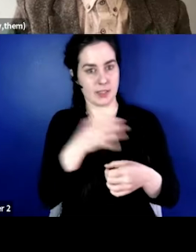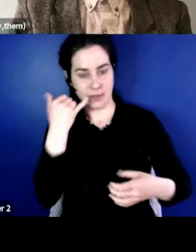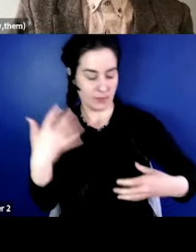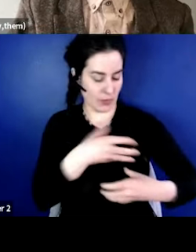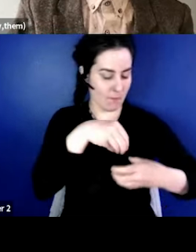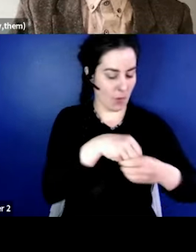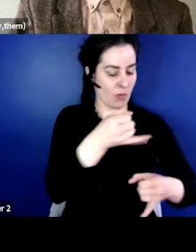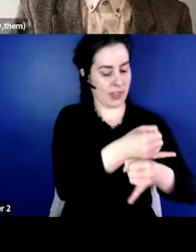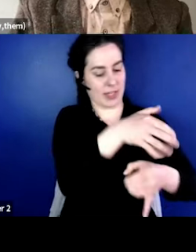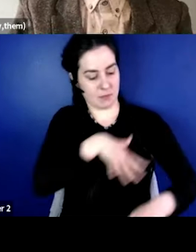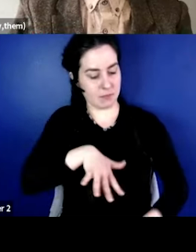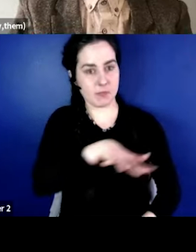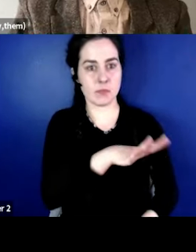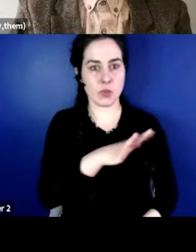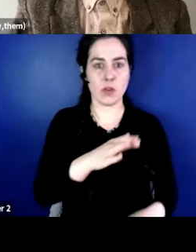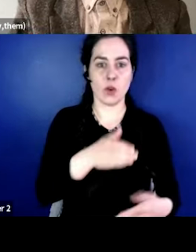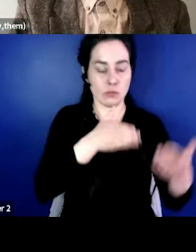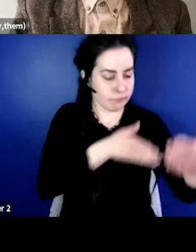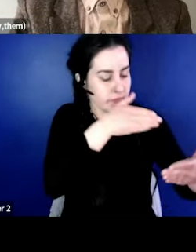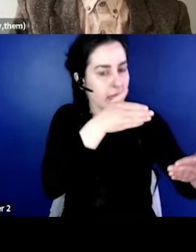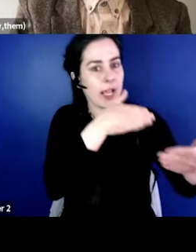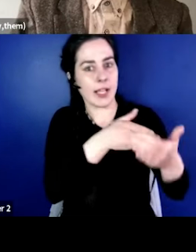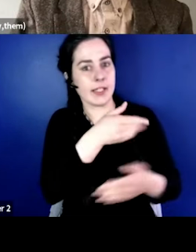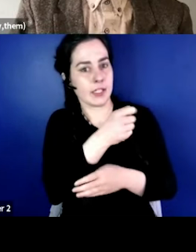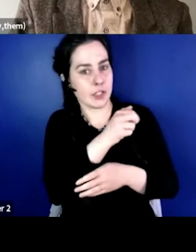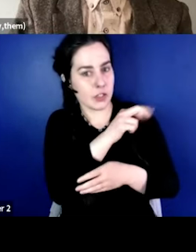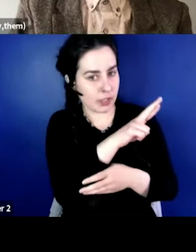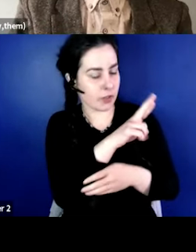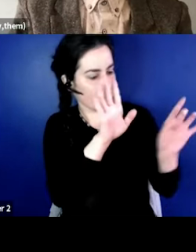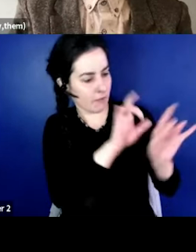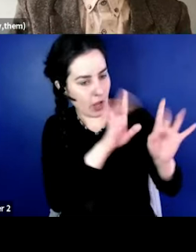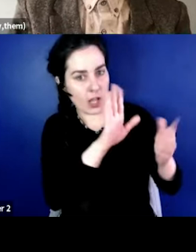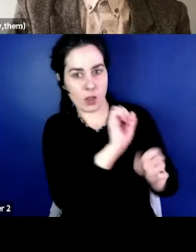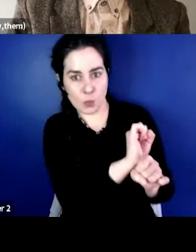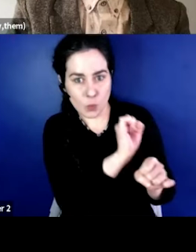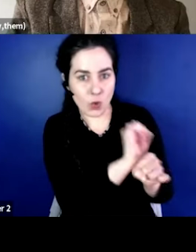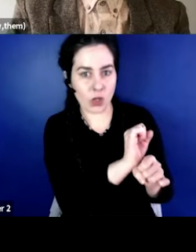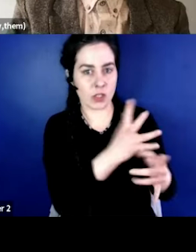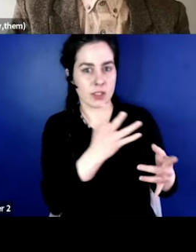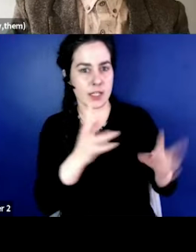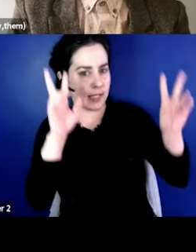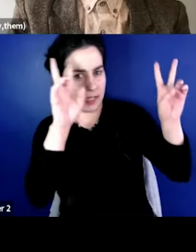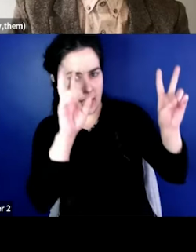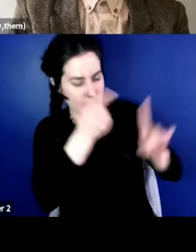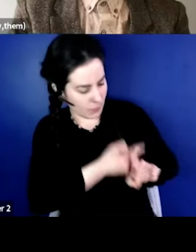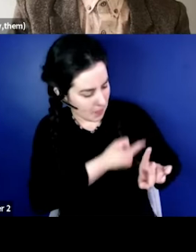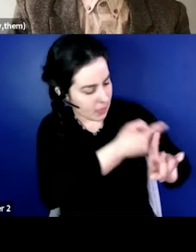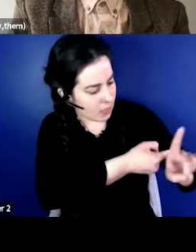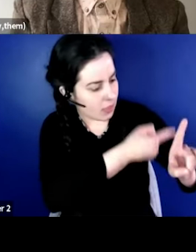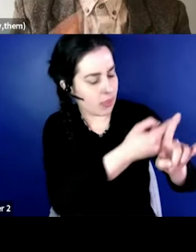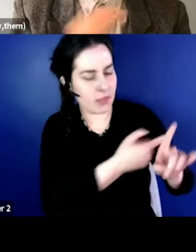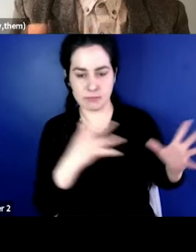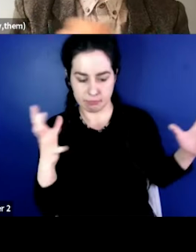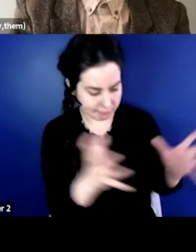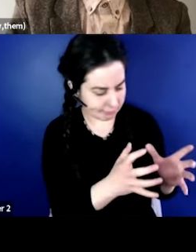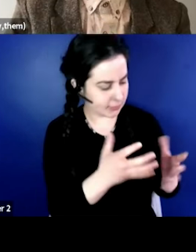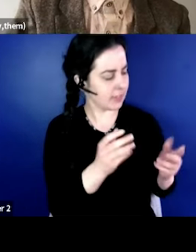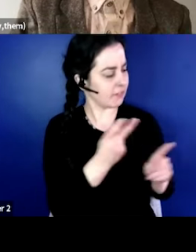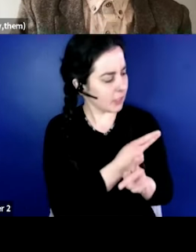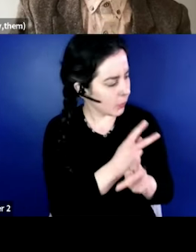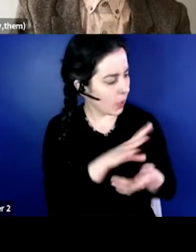anti-gender-based violence work to meet monthly, to explore themes from the toolkit, and to learn and grow together in